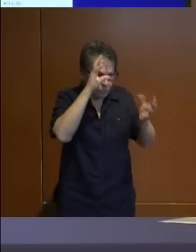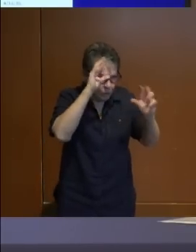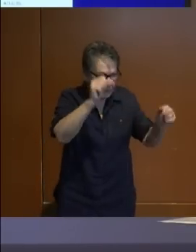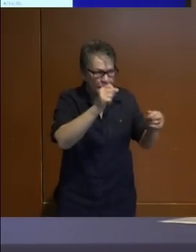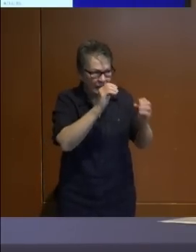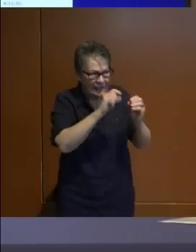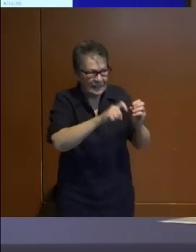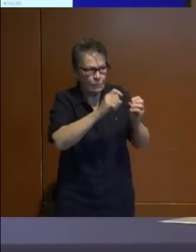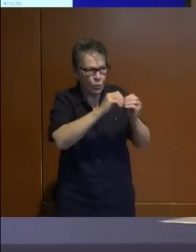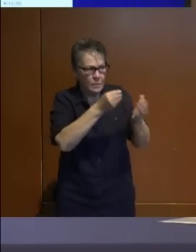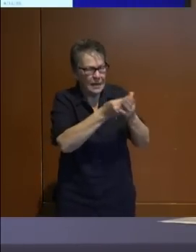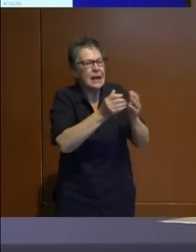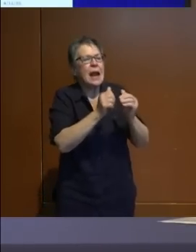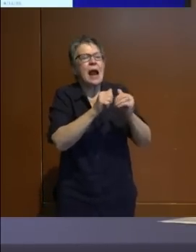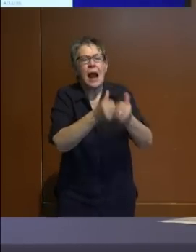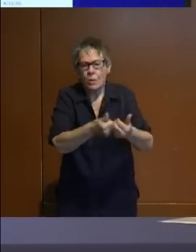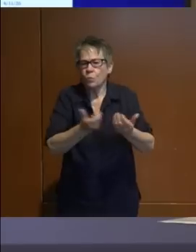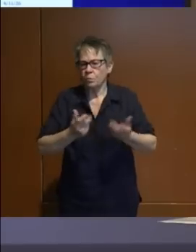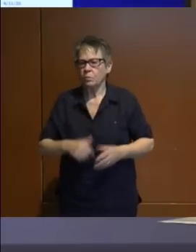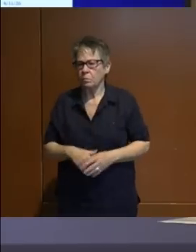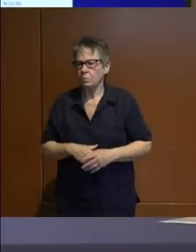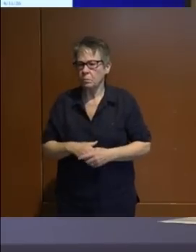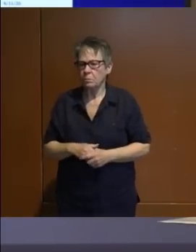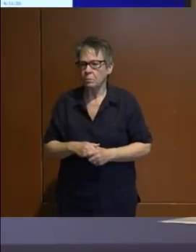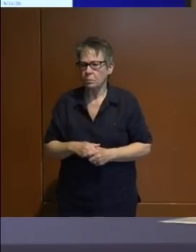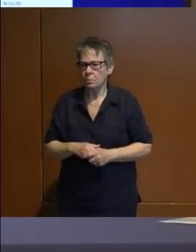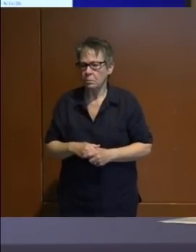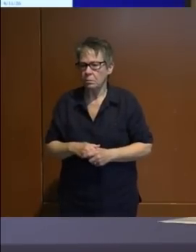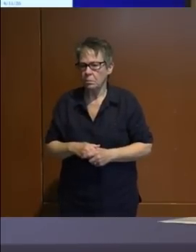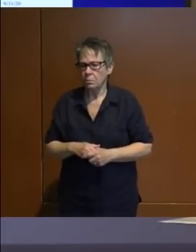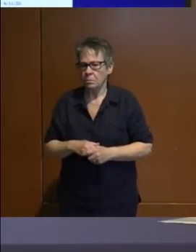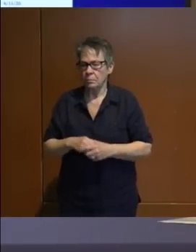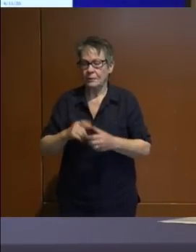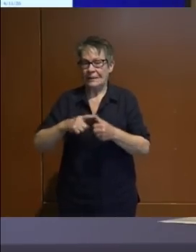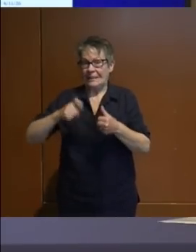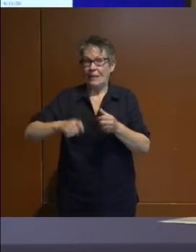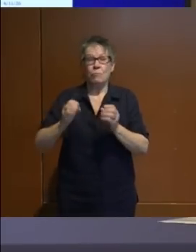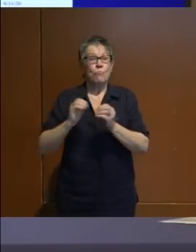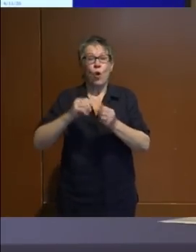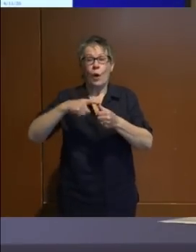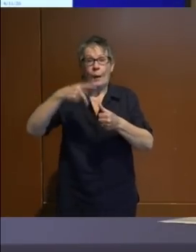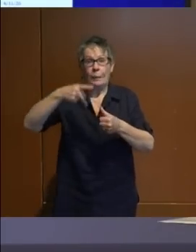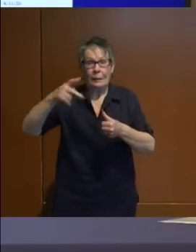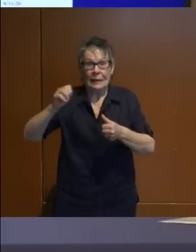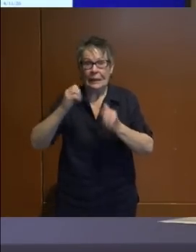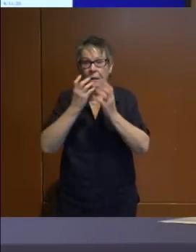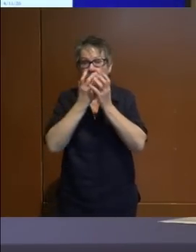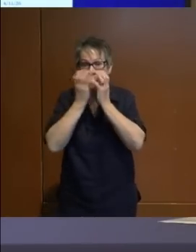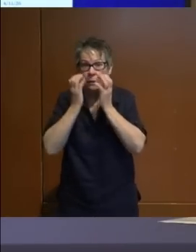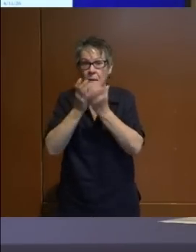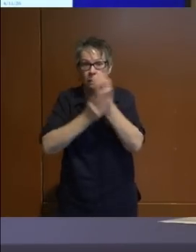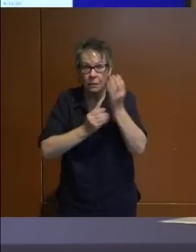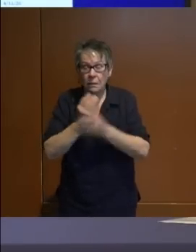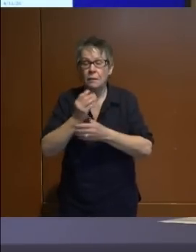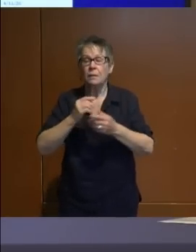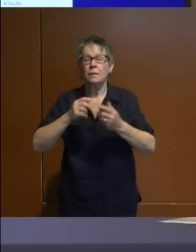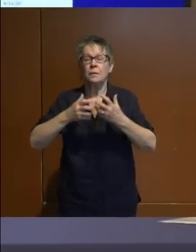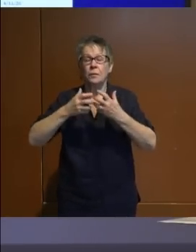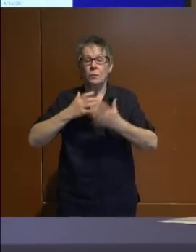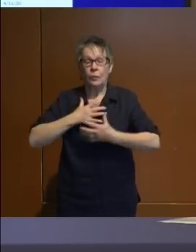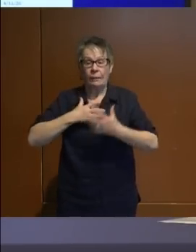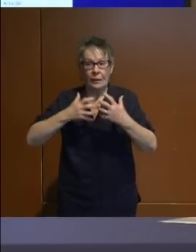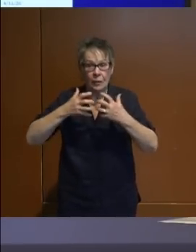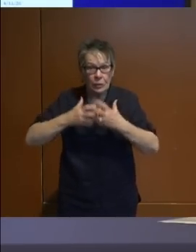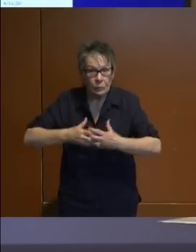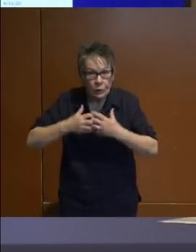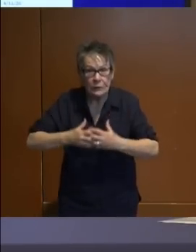while we still have a big ask outstanding of things like PPE and ventilators, slowly but surely we're chipping